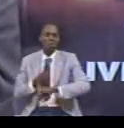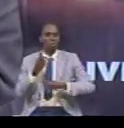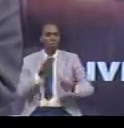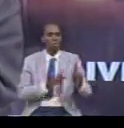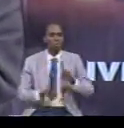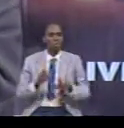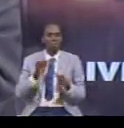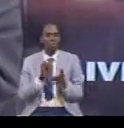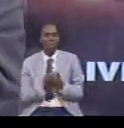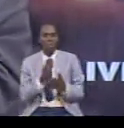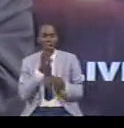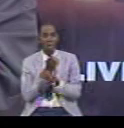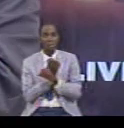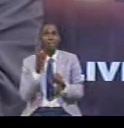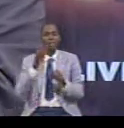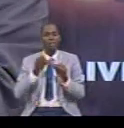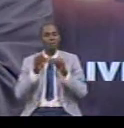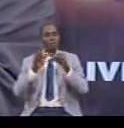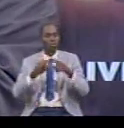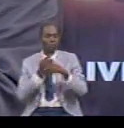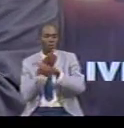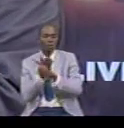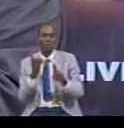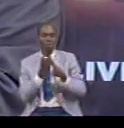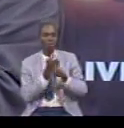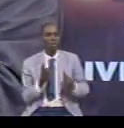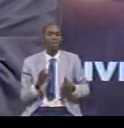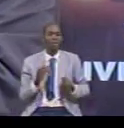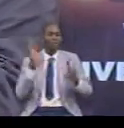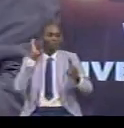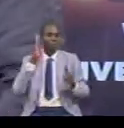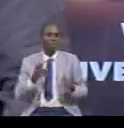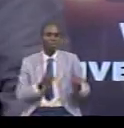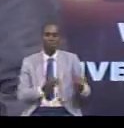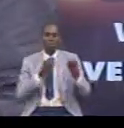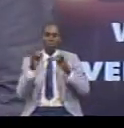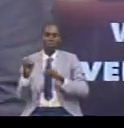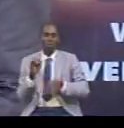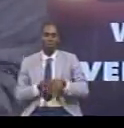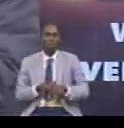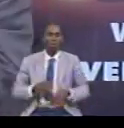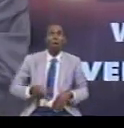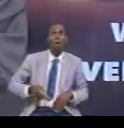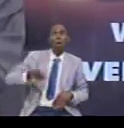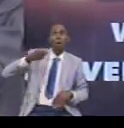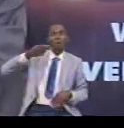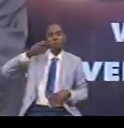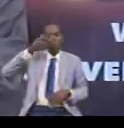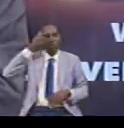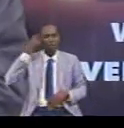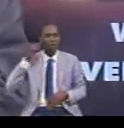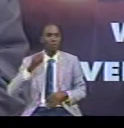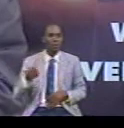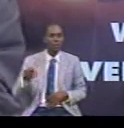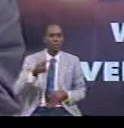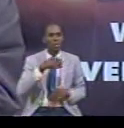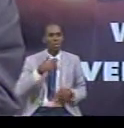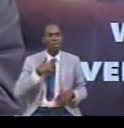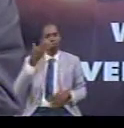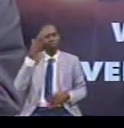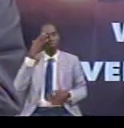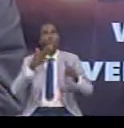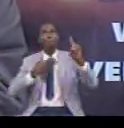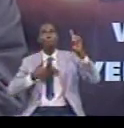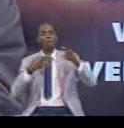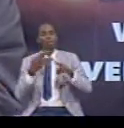keeps on delivering us. I will set him on high, because he has known my name. He shall call